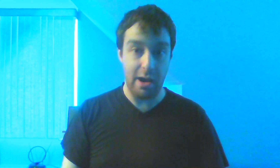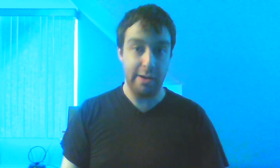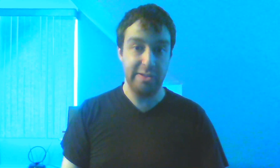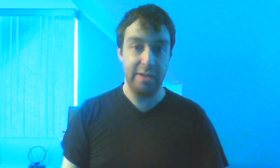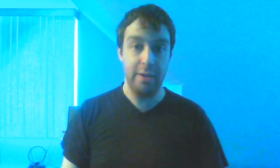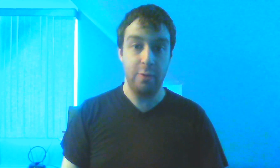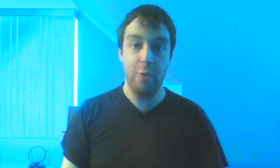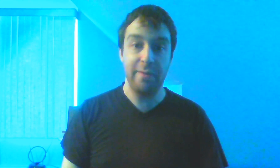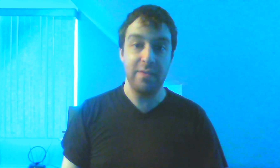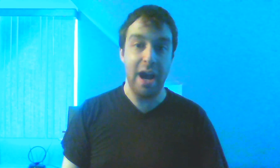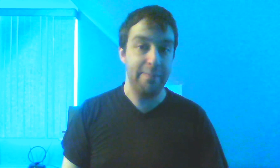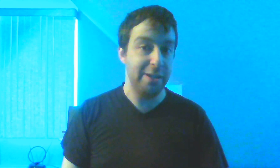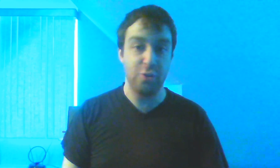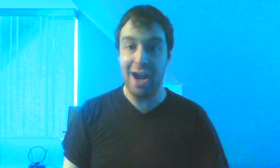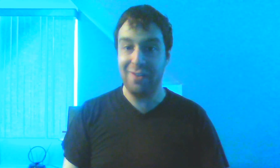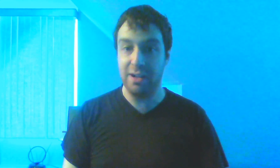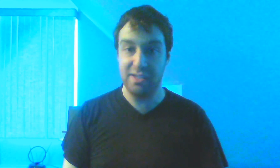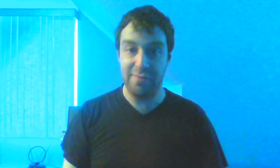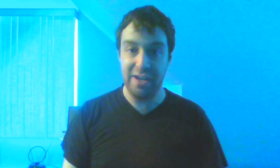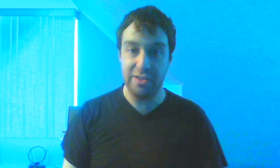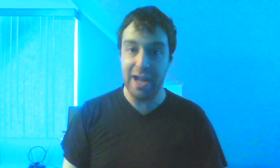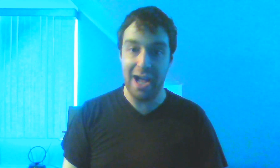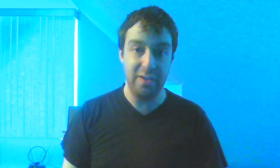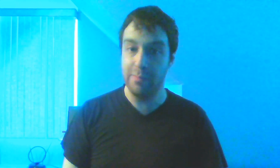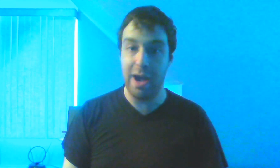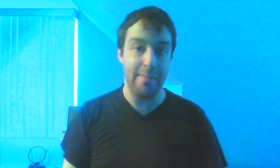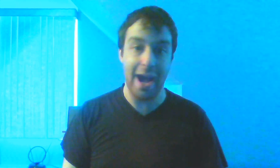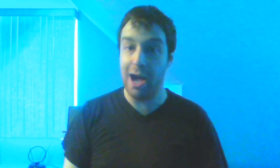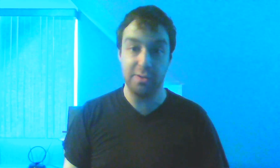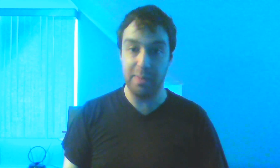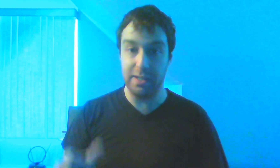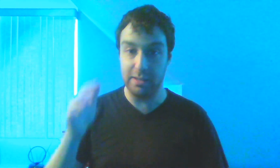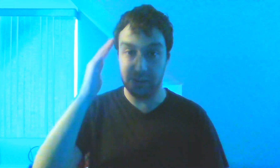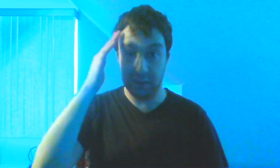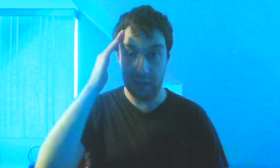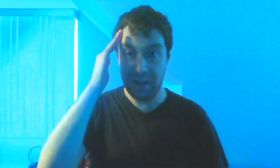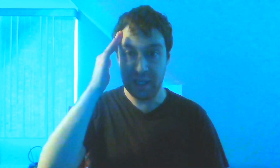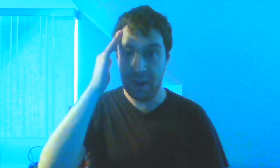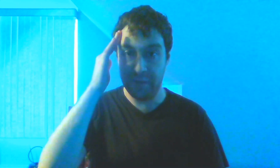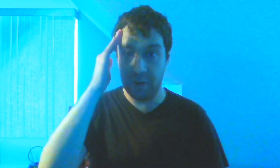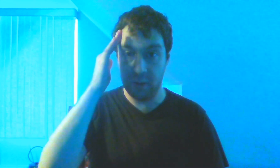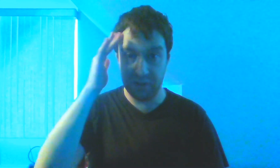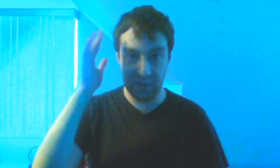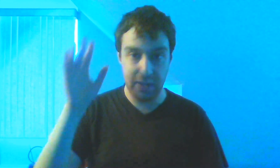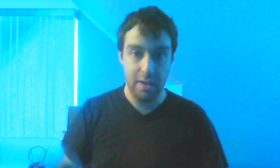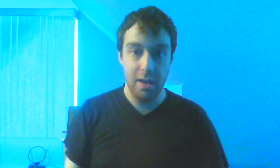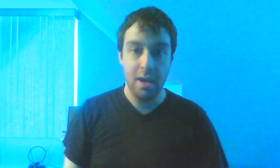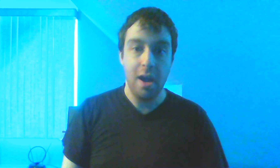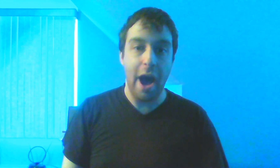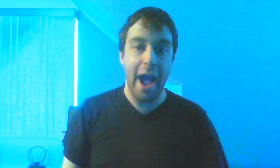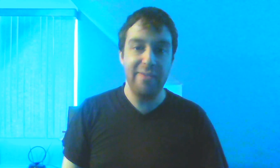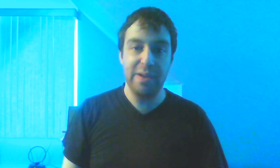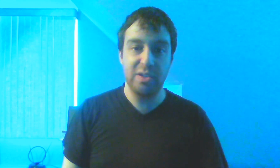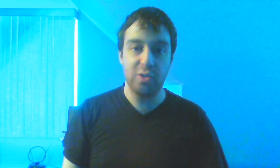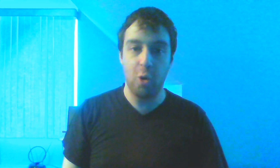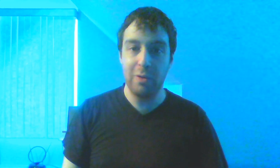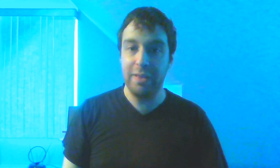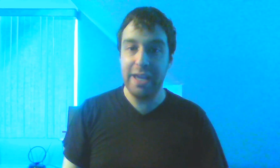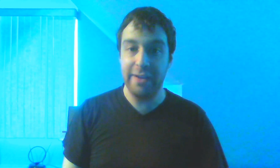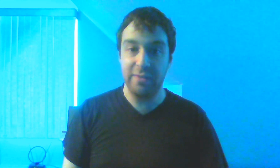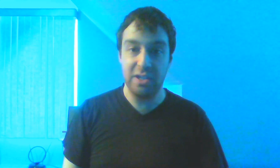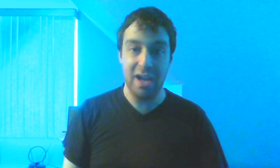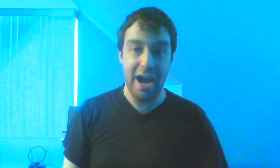Meadows, honestly, who have not been driving on 73rd Avenue by my house. Because, let me tell you, folks, I have been